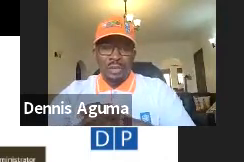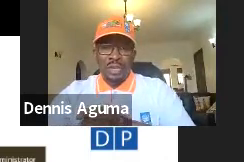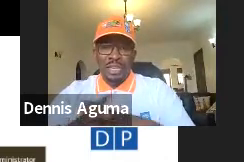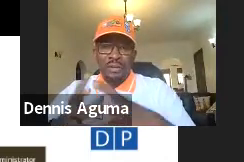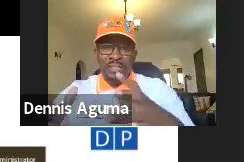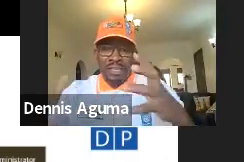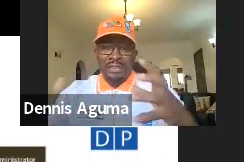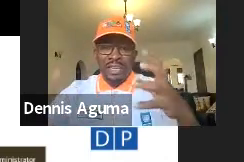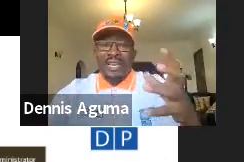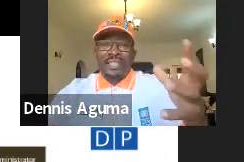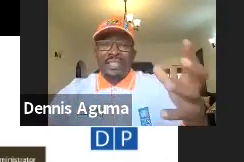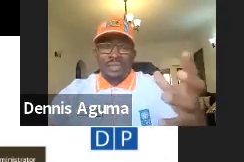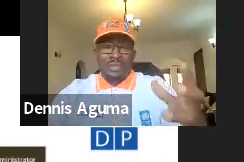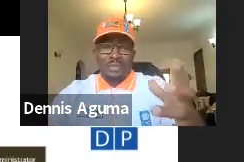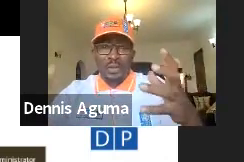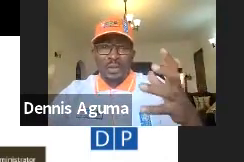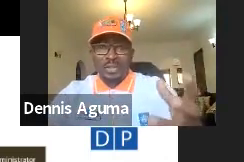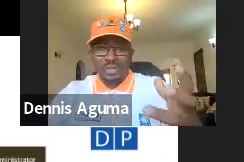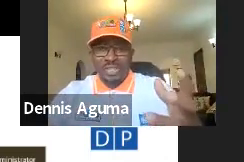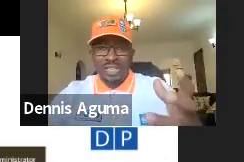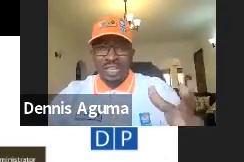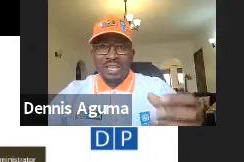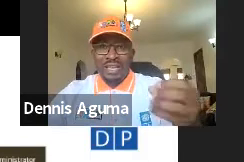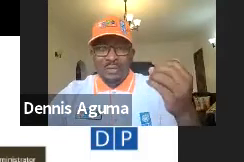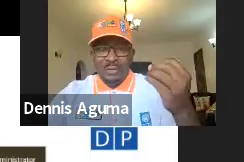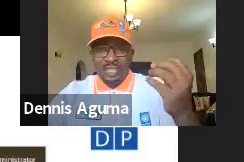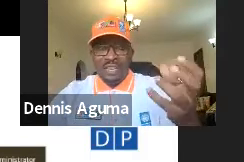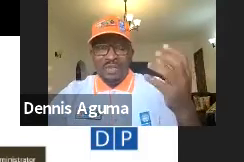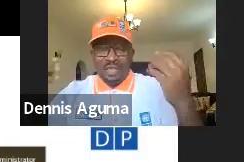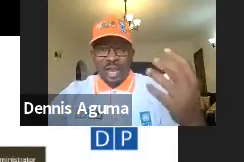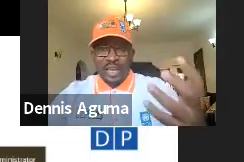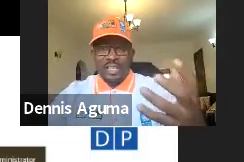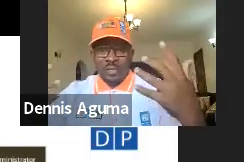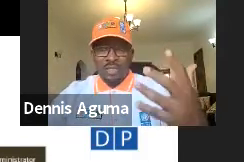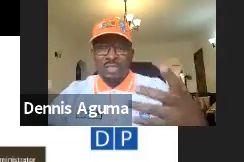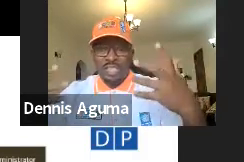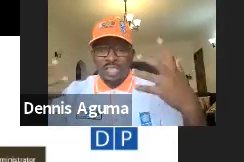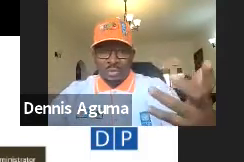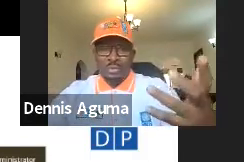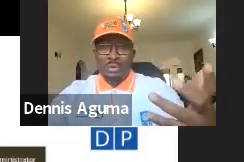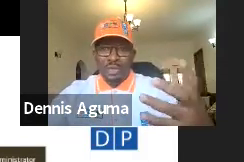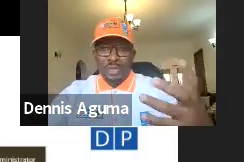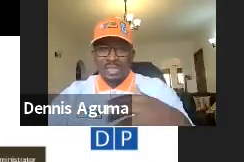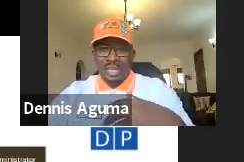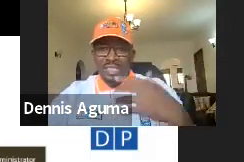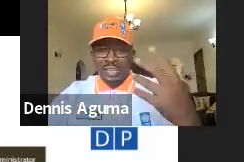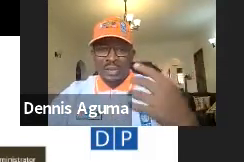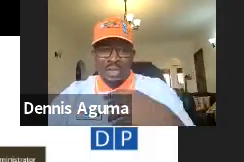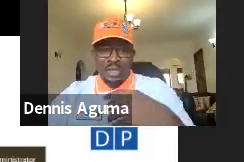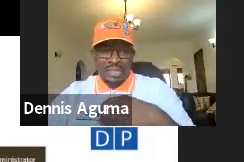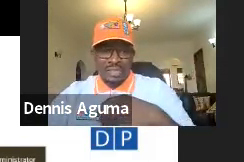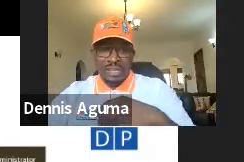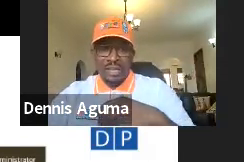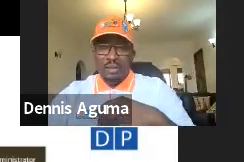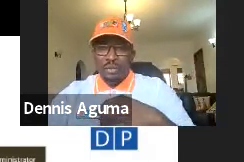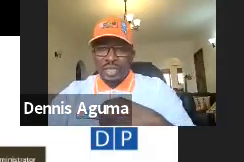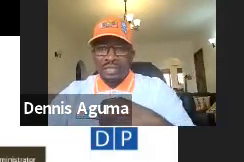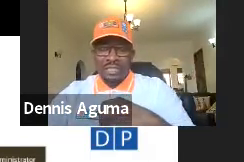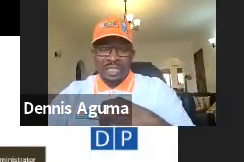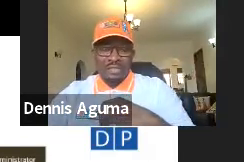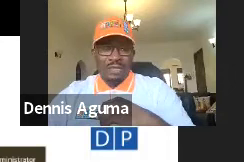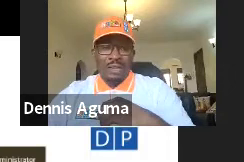deal. So even if nothing else, even if you don't win the grant, if we discover that your idea is one that needs to be protected and giving you that hand,